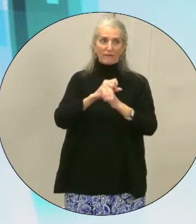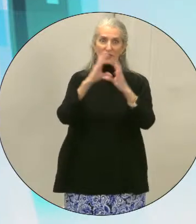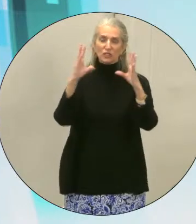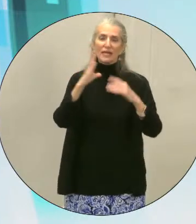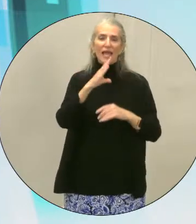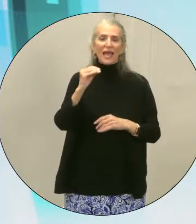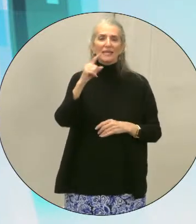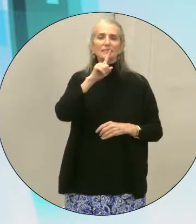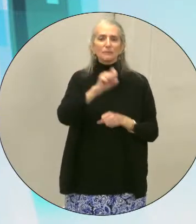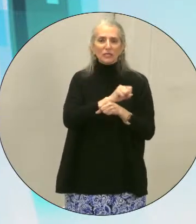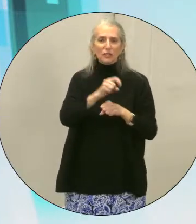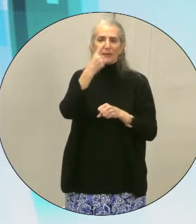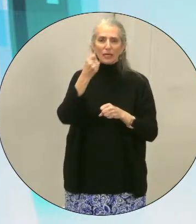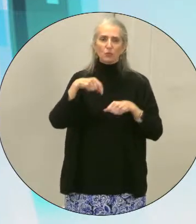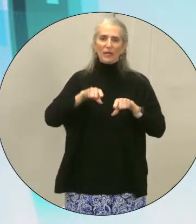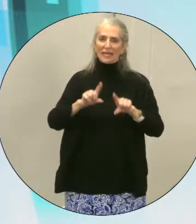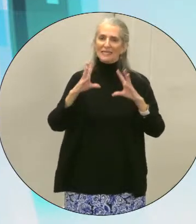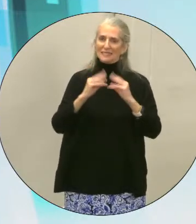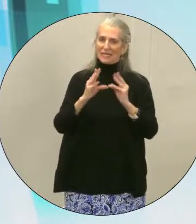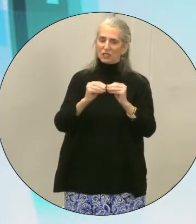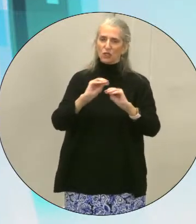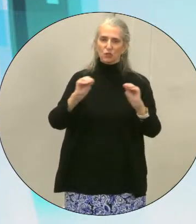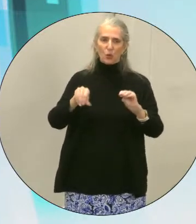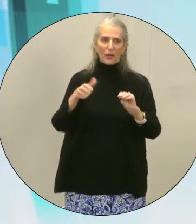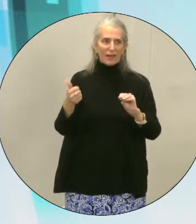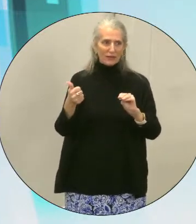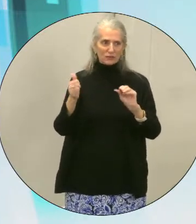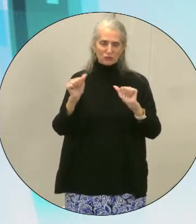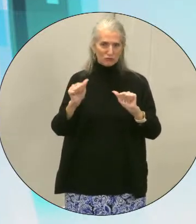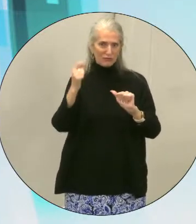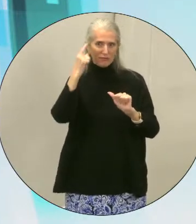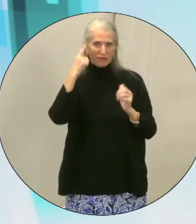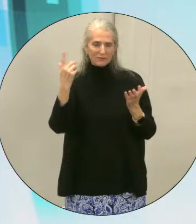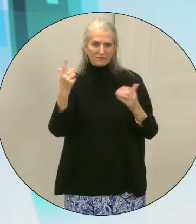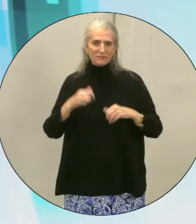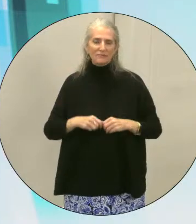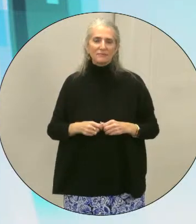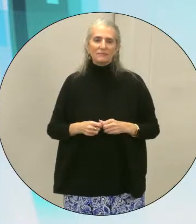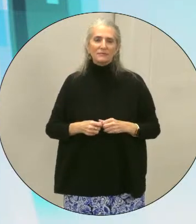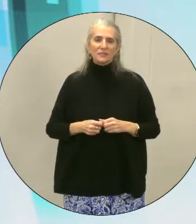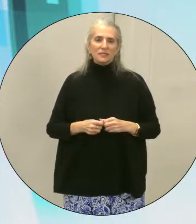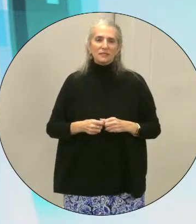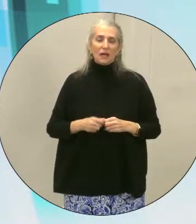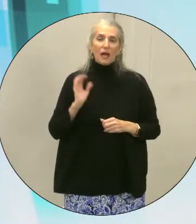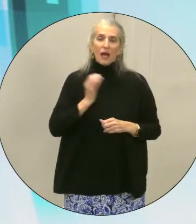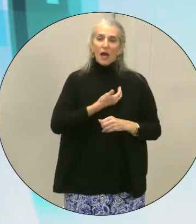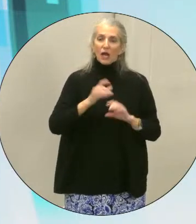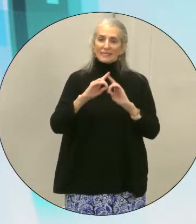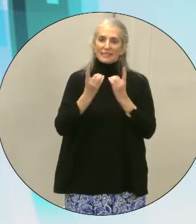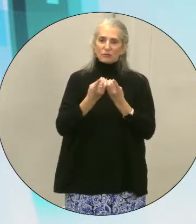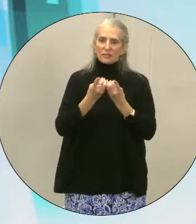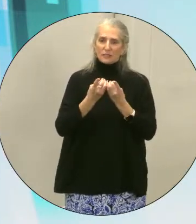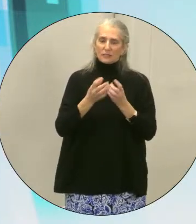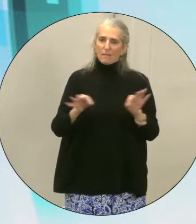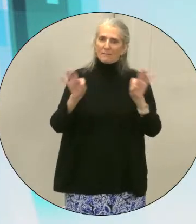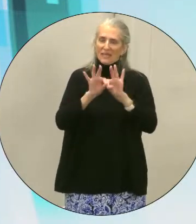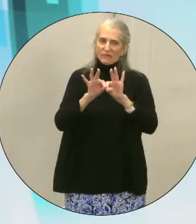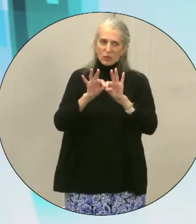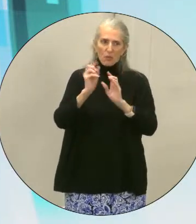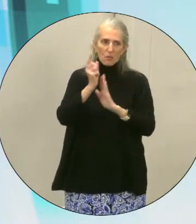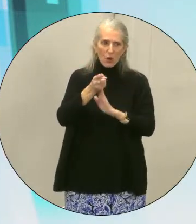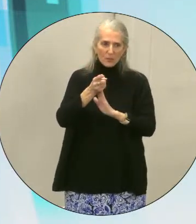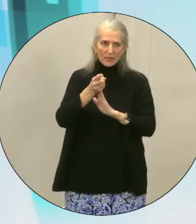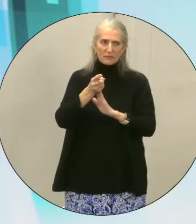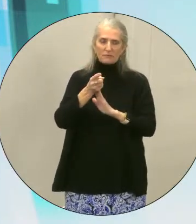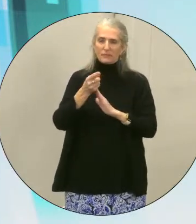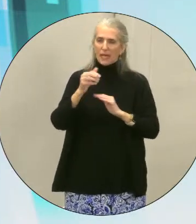since we're in session, there is no one else that can pull this off. You know, our district is in a pivotal moment, compounded by uncertainties